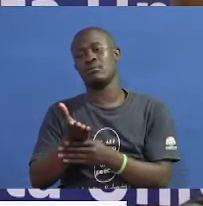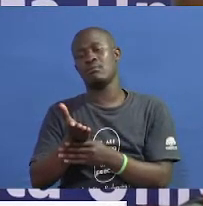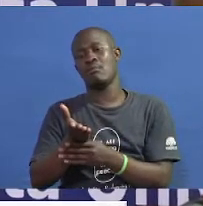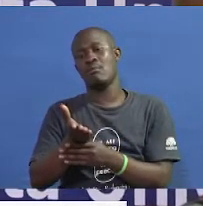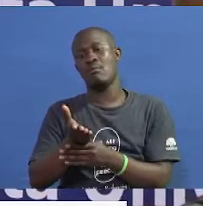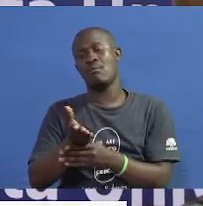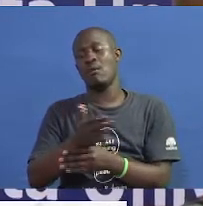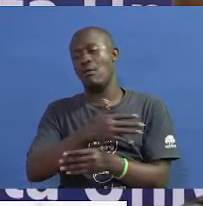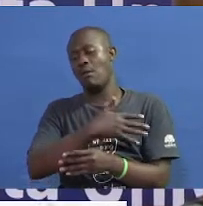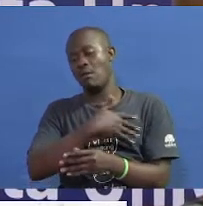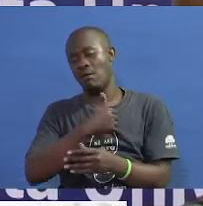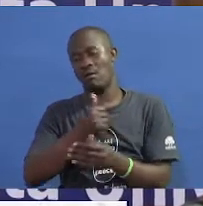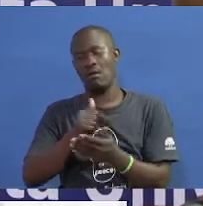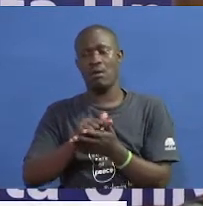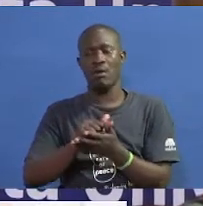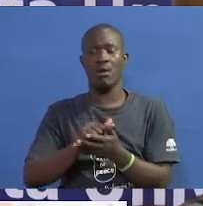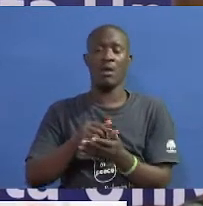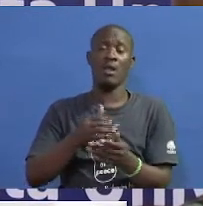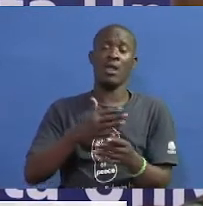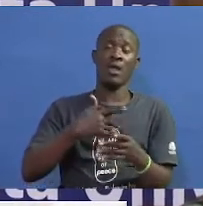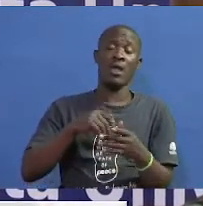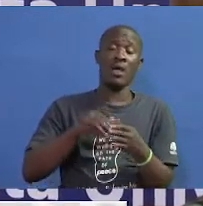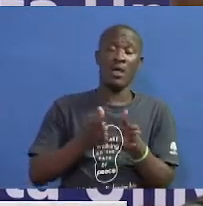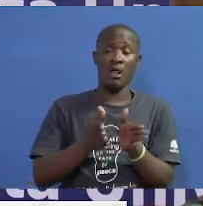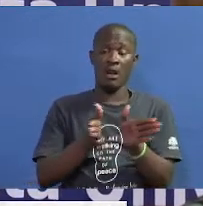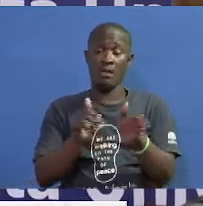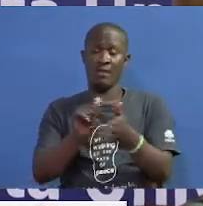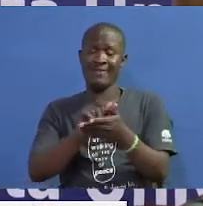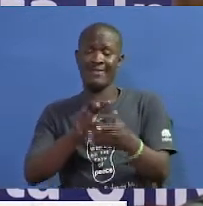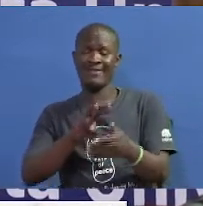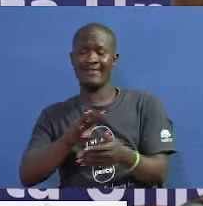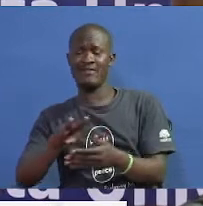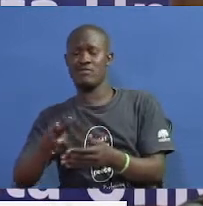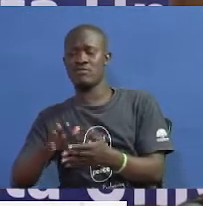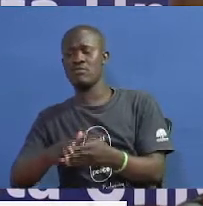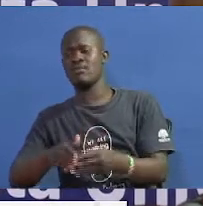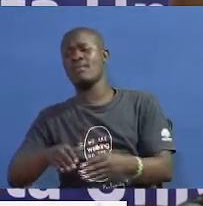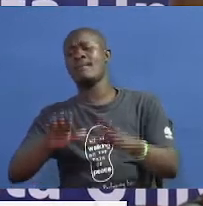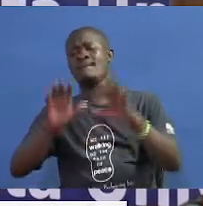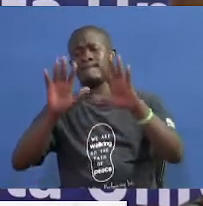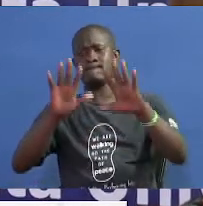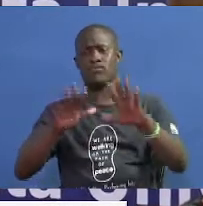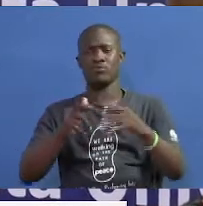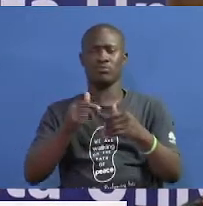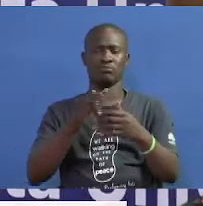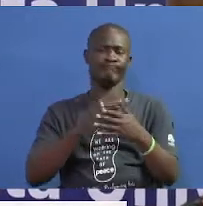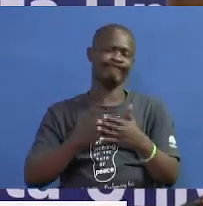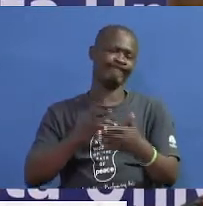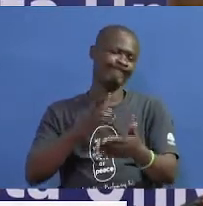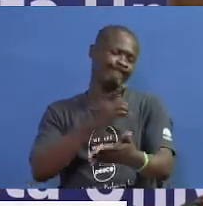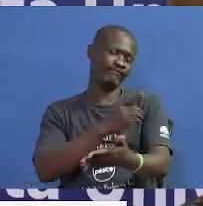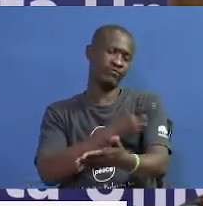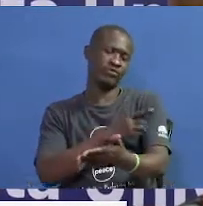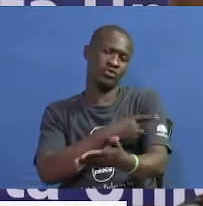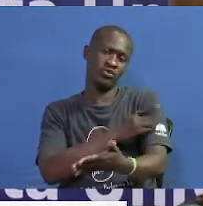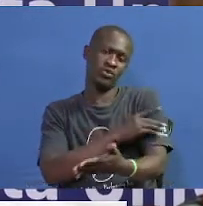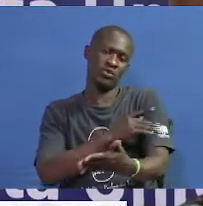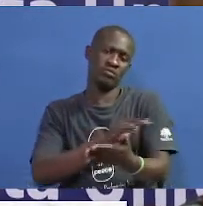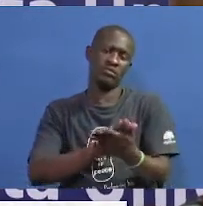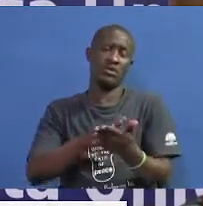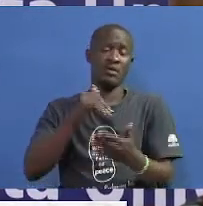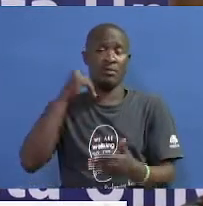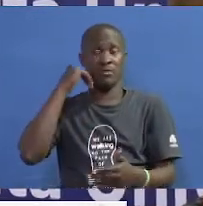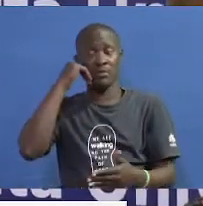ultrasound, and allowing for that better monitoring will be a key to their clinical team. Does this patient